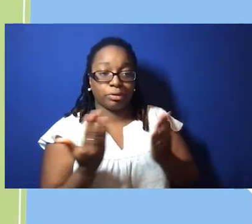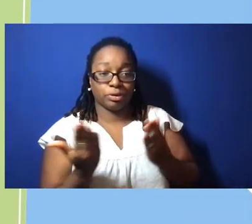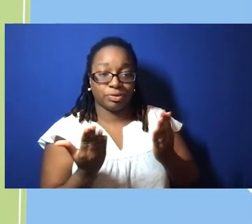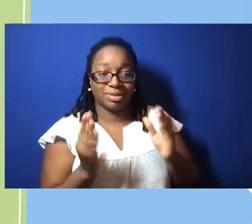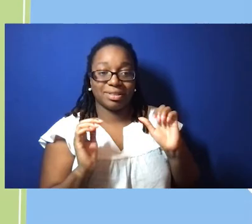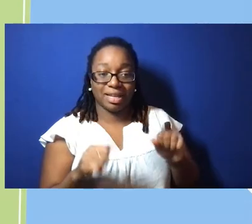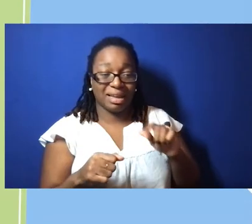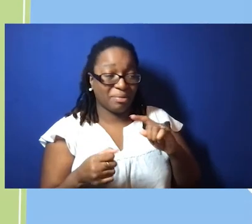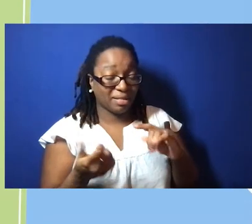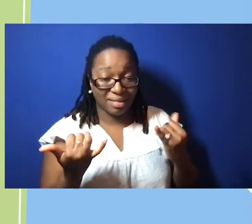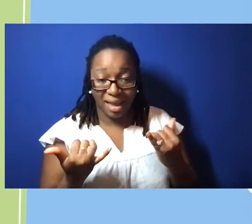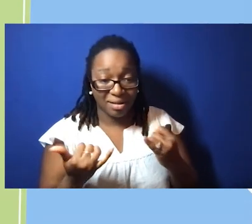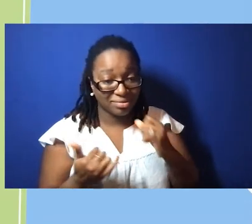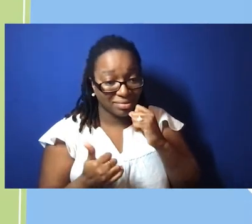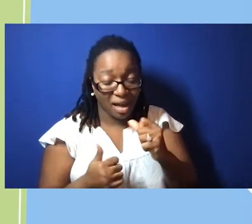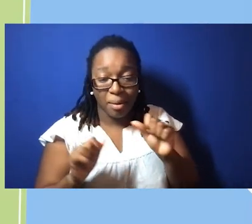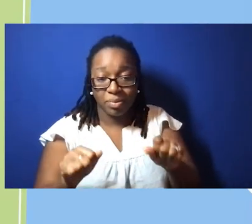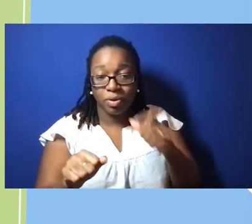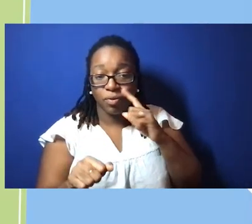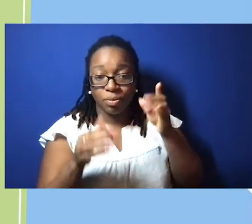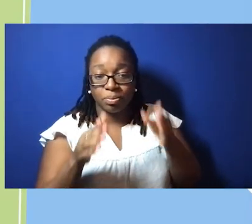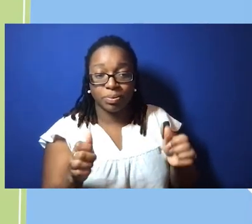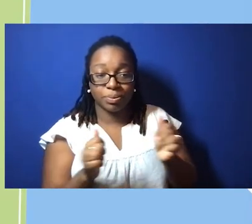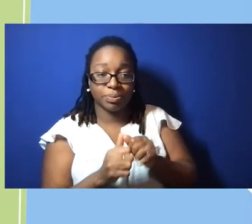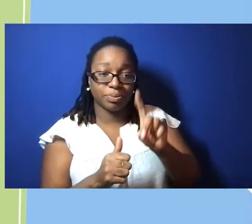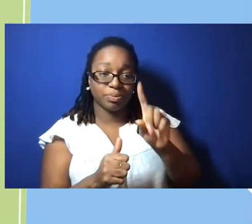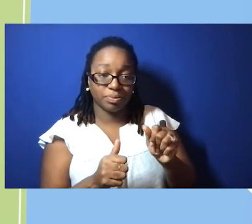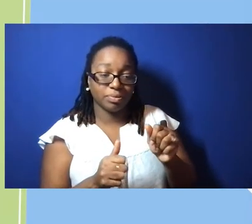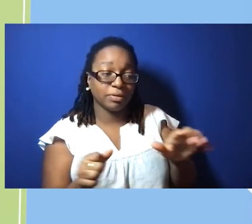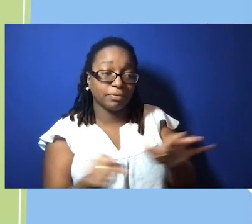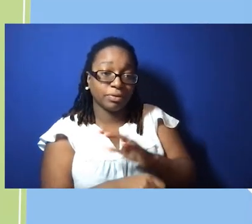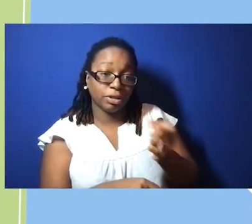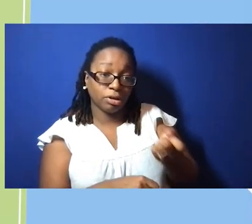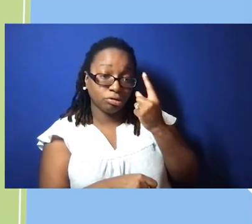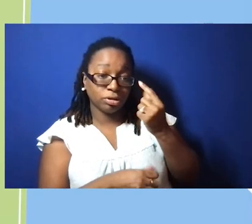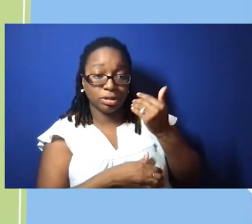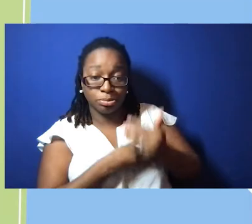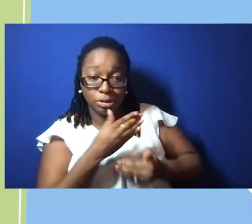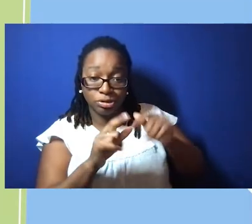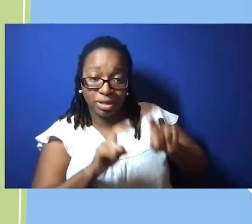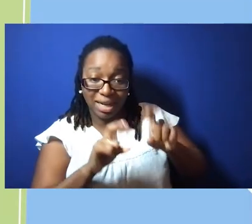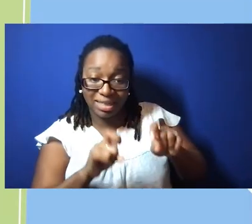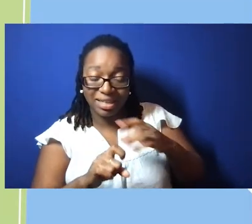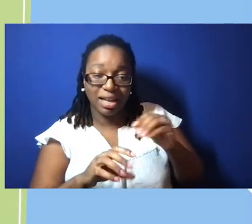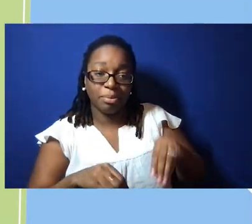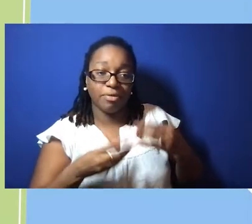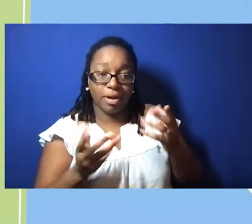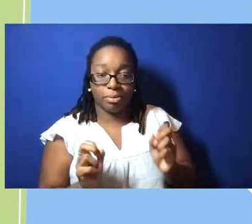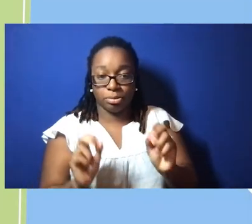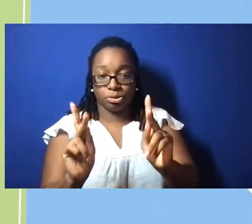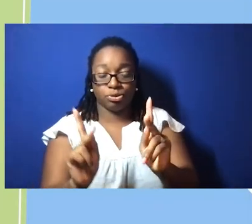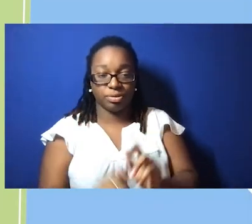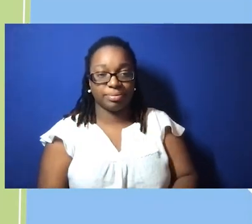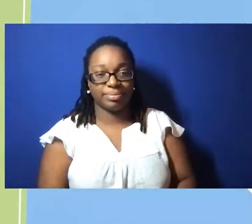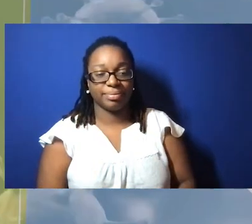health services can make it impossible for the person with a disability to understand procedures and provide